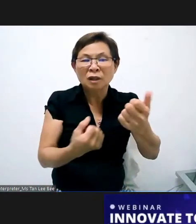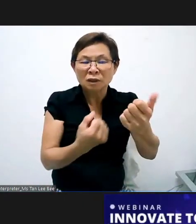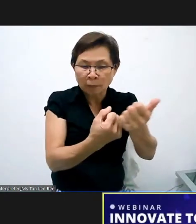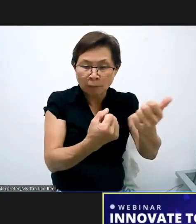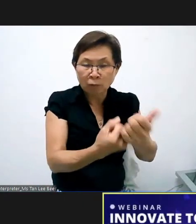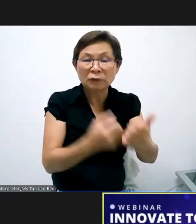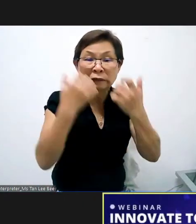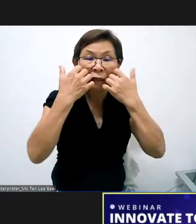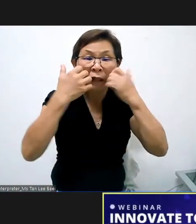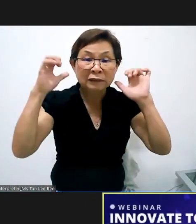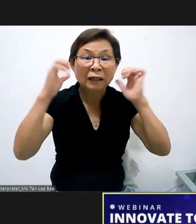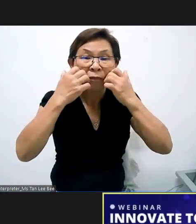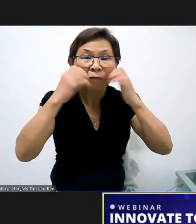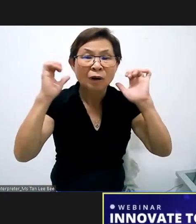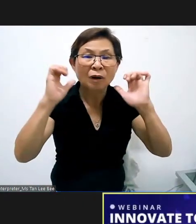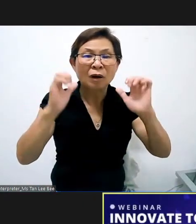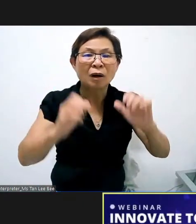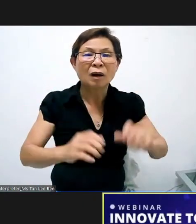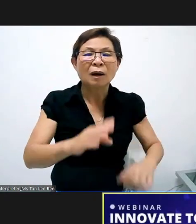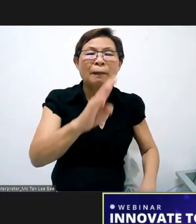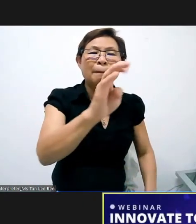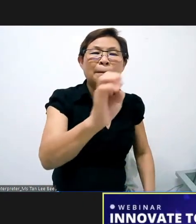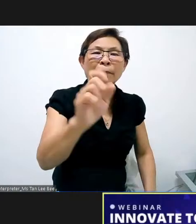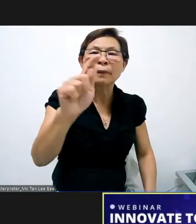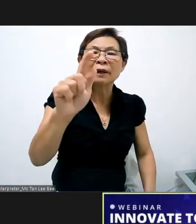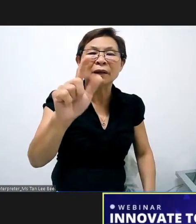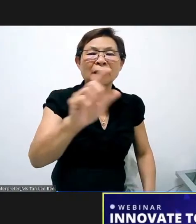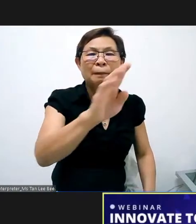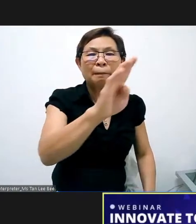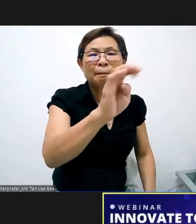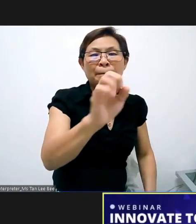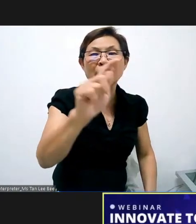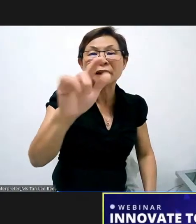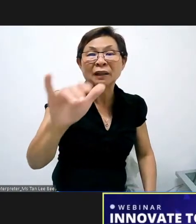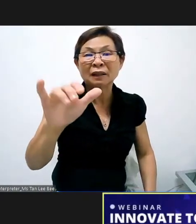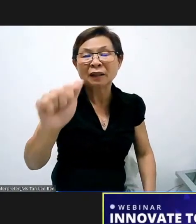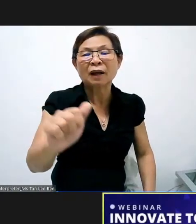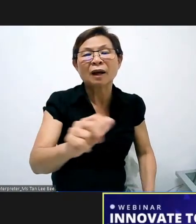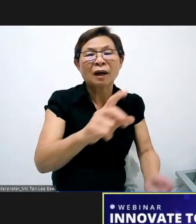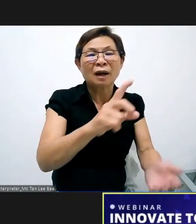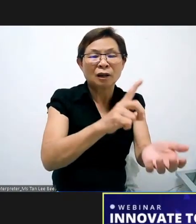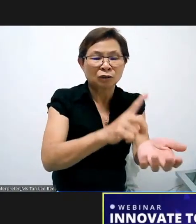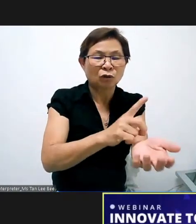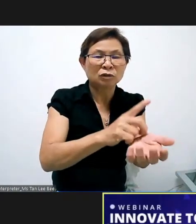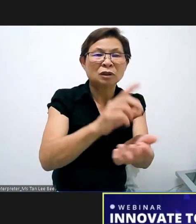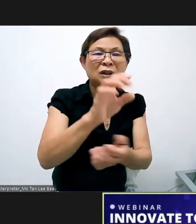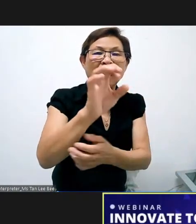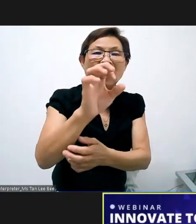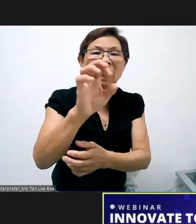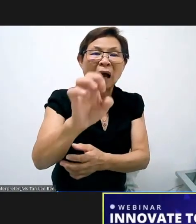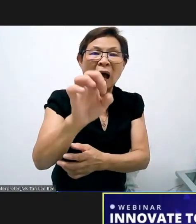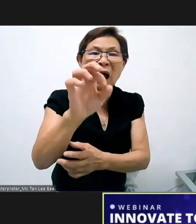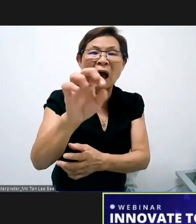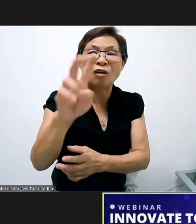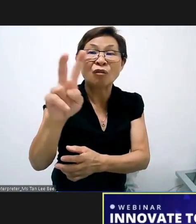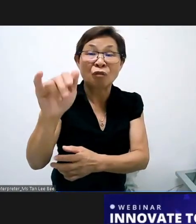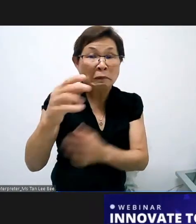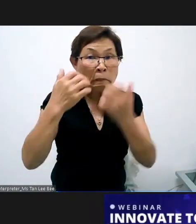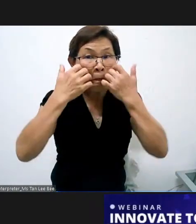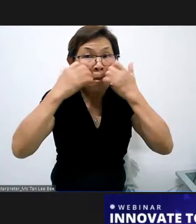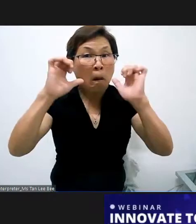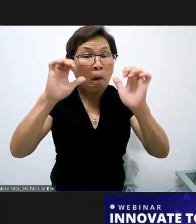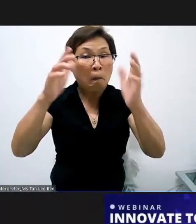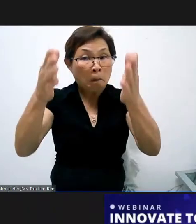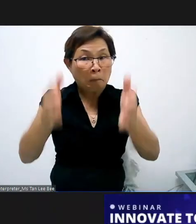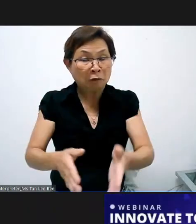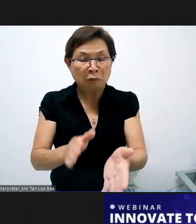excellent, Miss Betia, Miss Metawi, Dr. Elvin, and Cikgu Aziz, very excellent people. Indeed, We have to yes. support